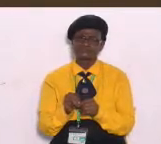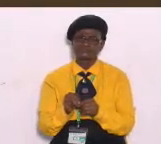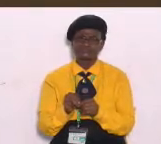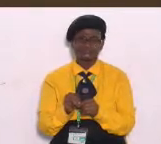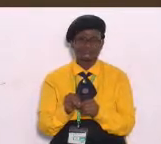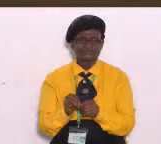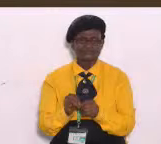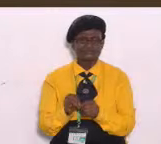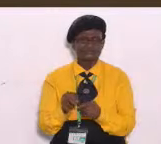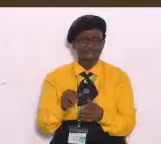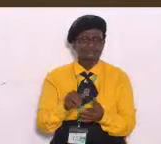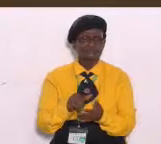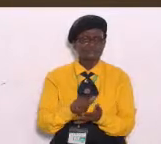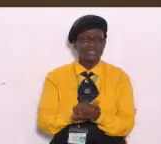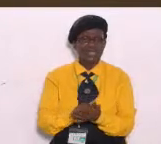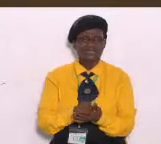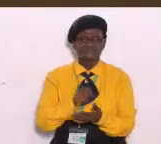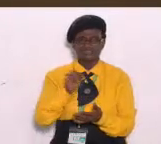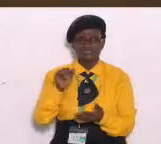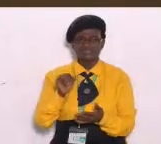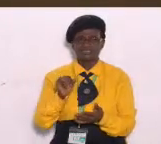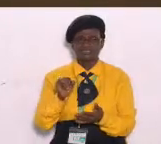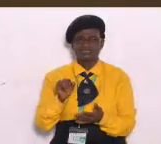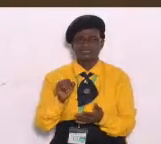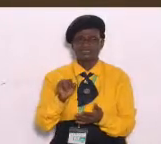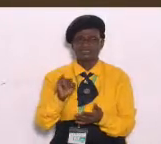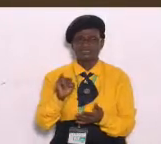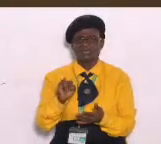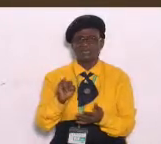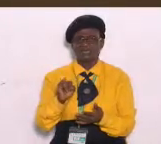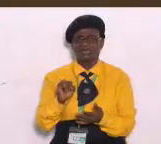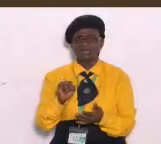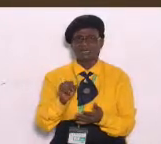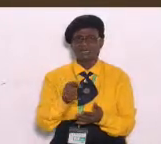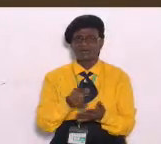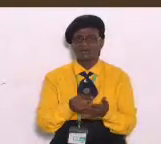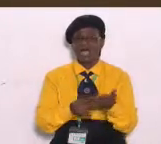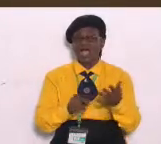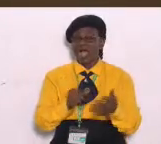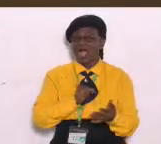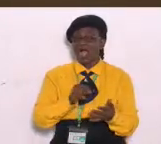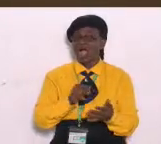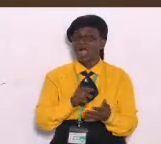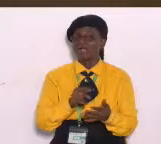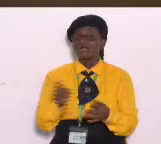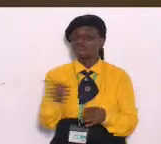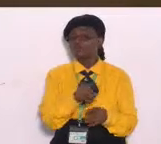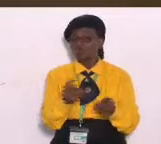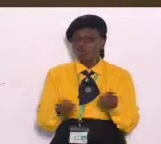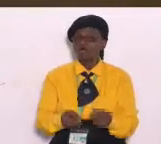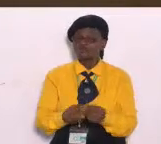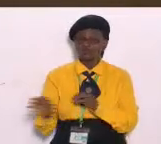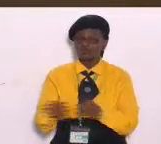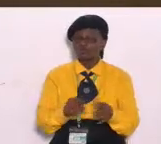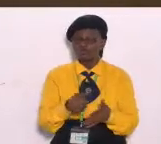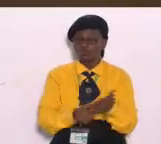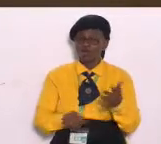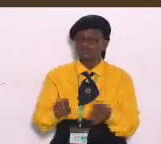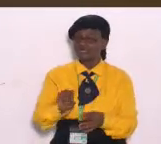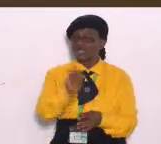That's one way of getting God to do whatever you want Him to do.